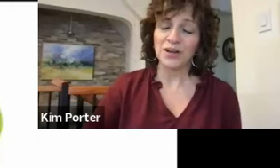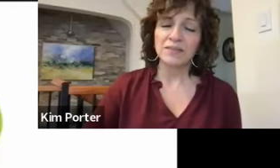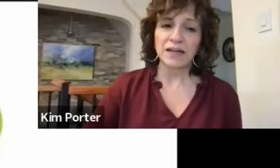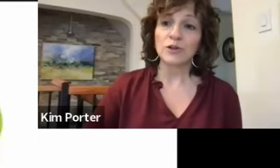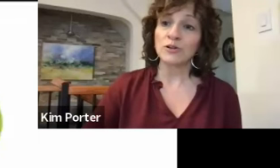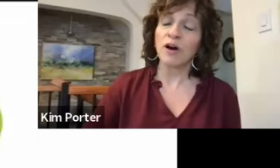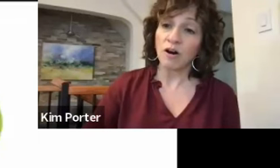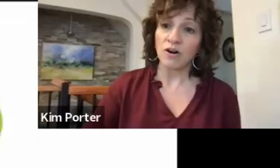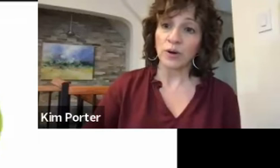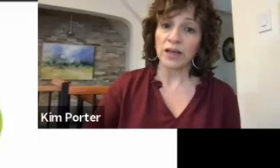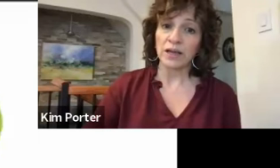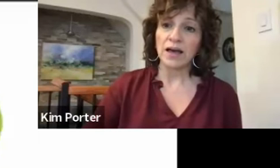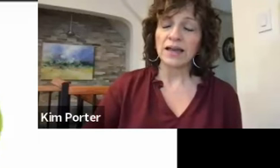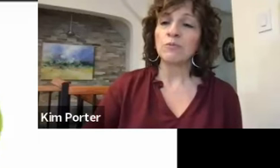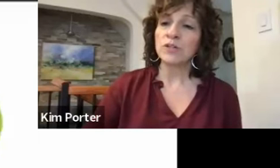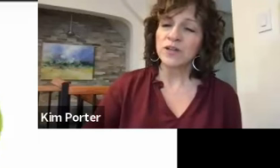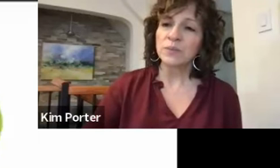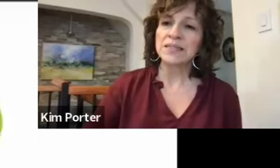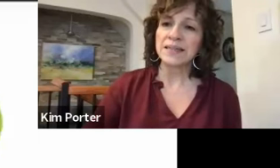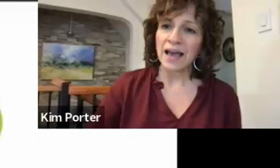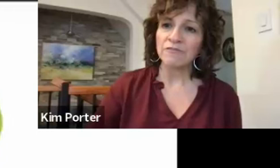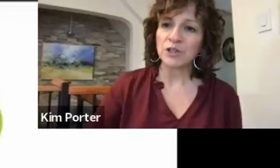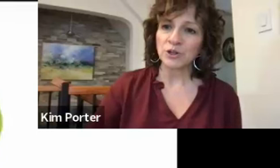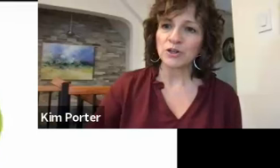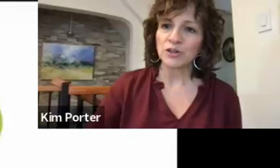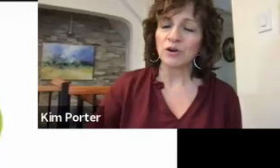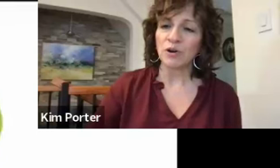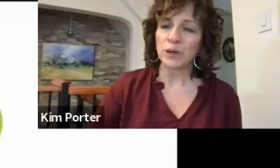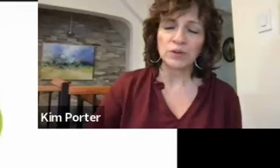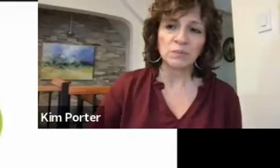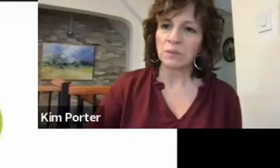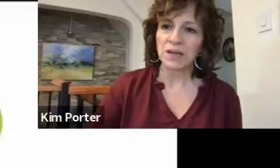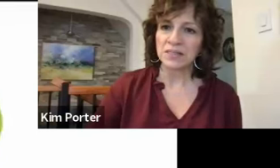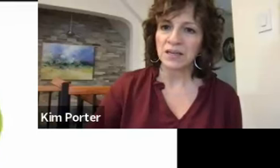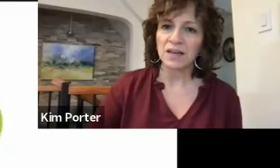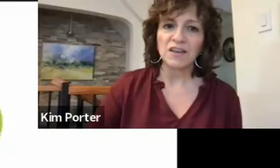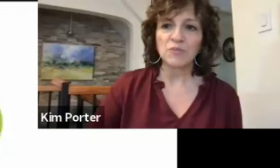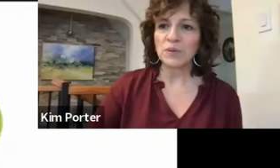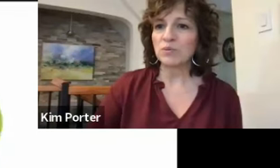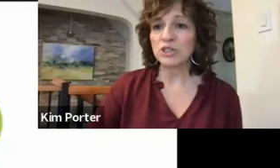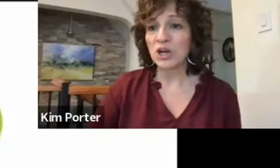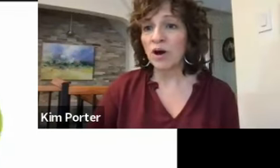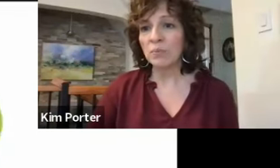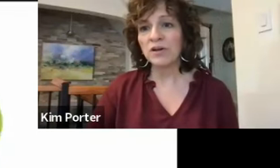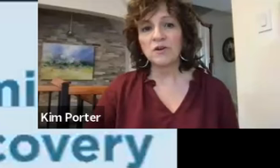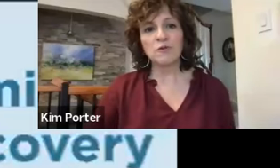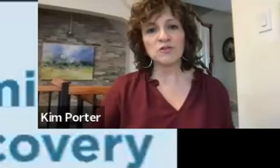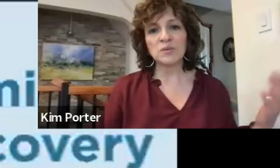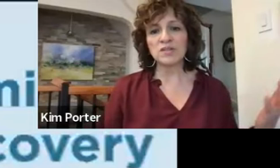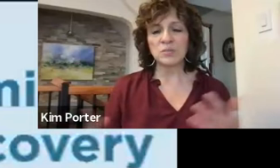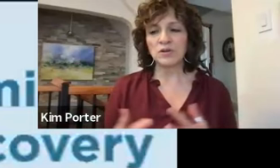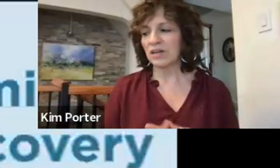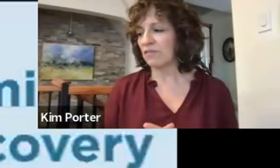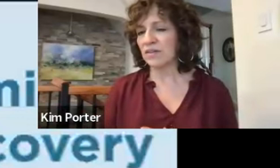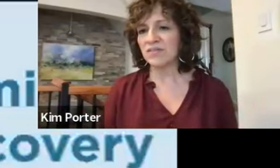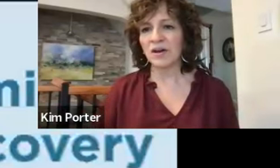know that I learned the hard way. And I wish families didn't have to learn the hard way. Wouldn't it be amazing if people would show up for some